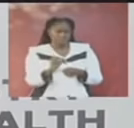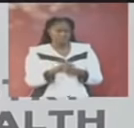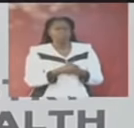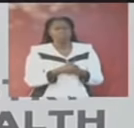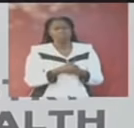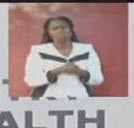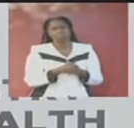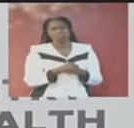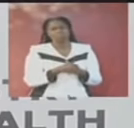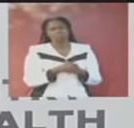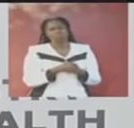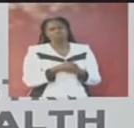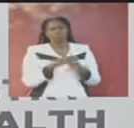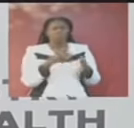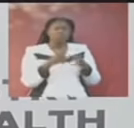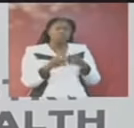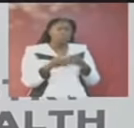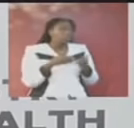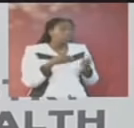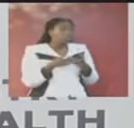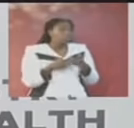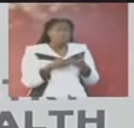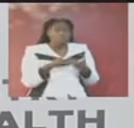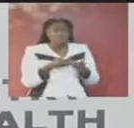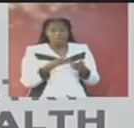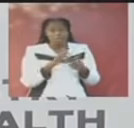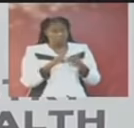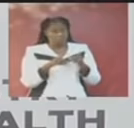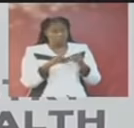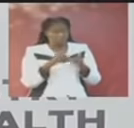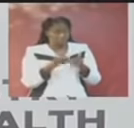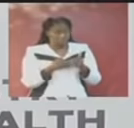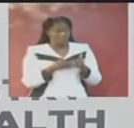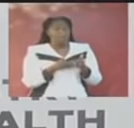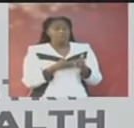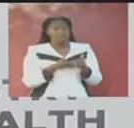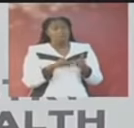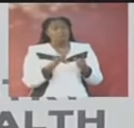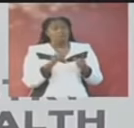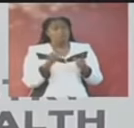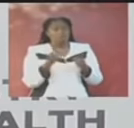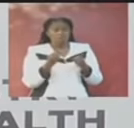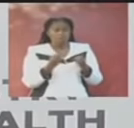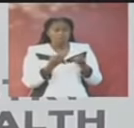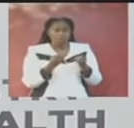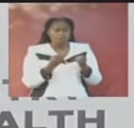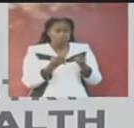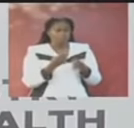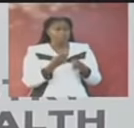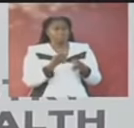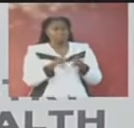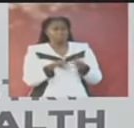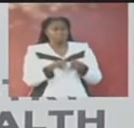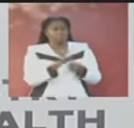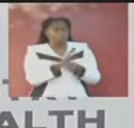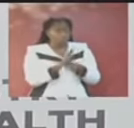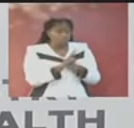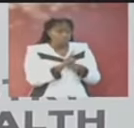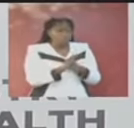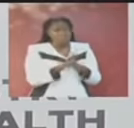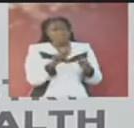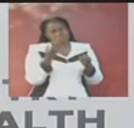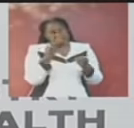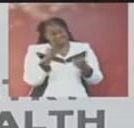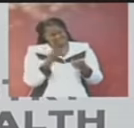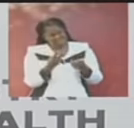Regardless of the status of the parallel healthcare system and the relatively low occupancy rates that we have